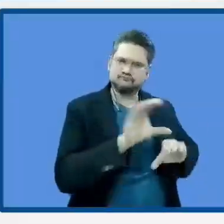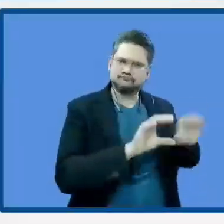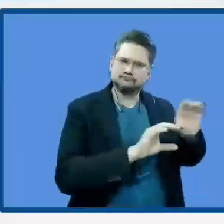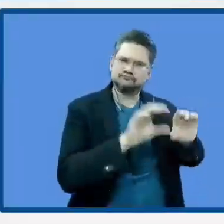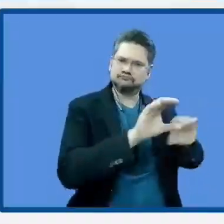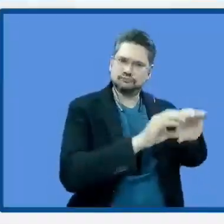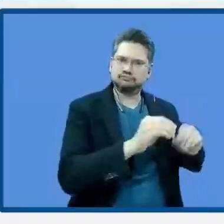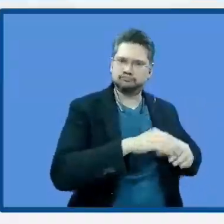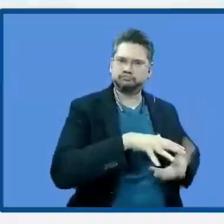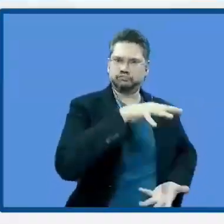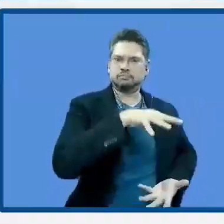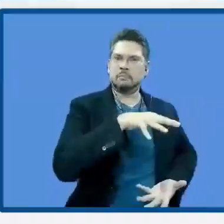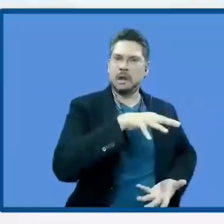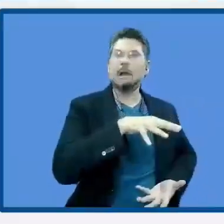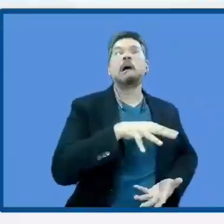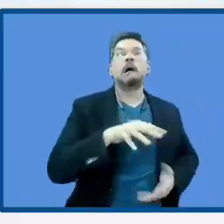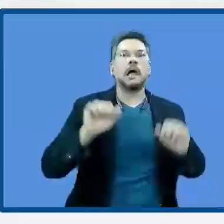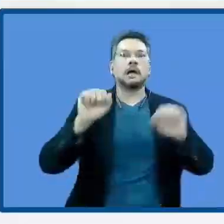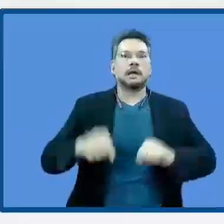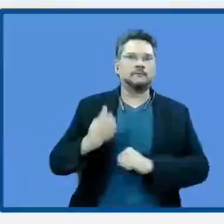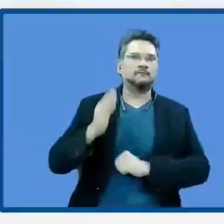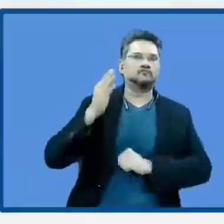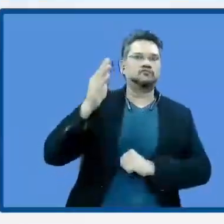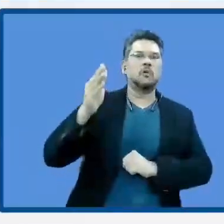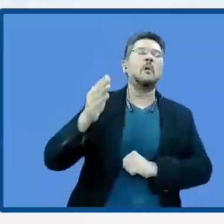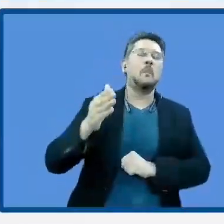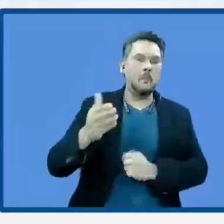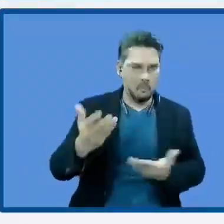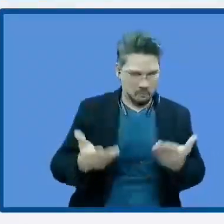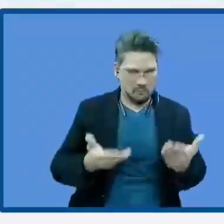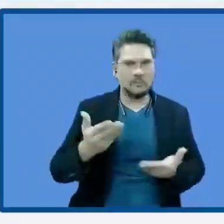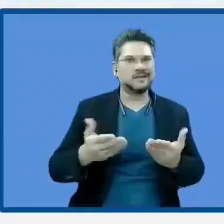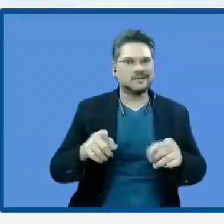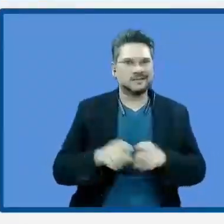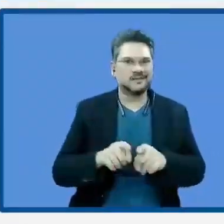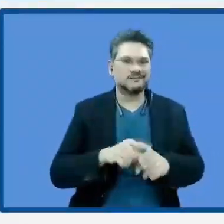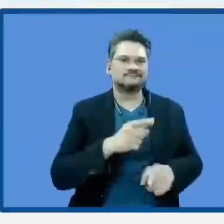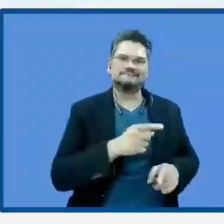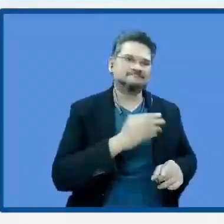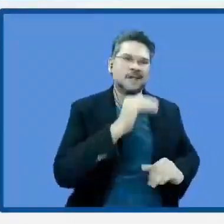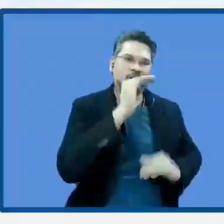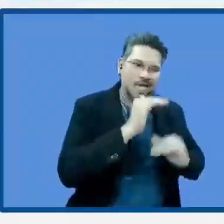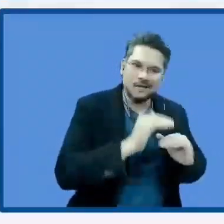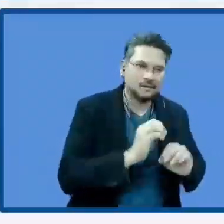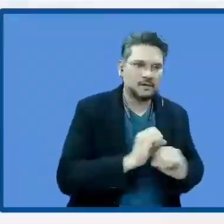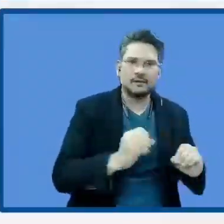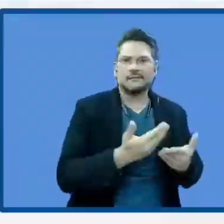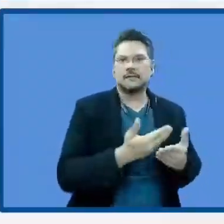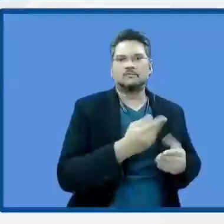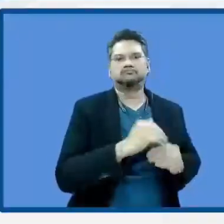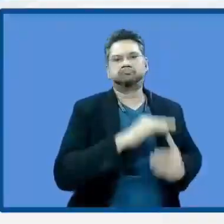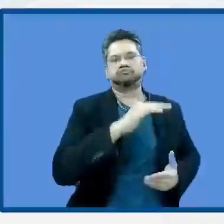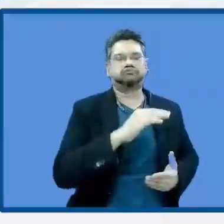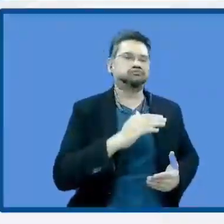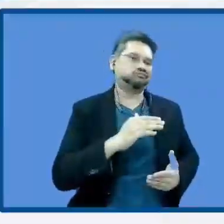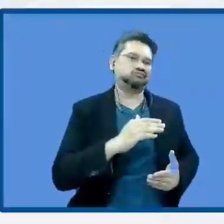we could avoid these cuts, these step backs, and we need to keep in mind